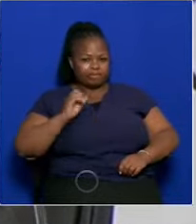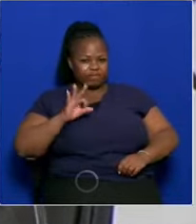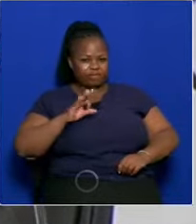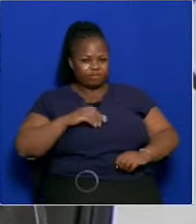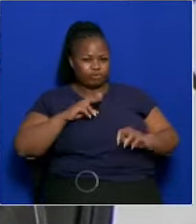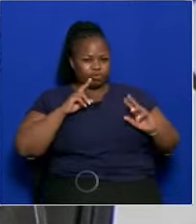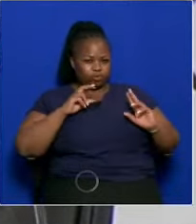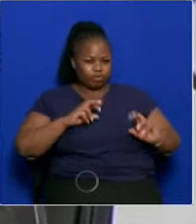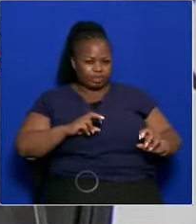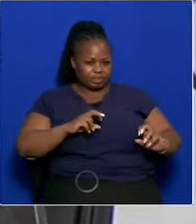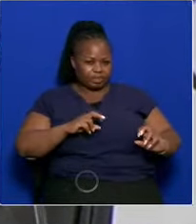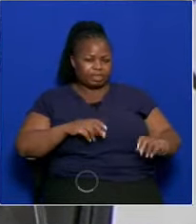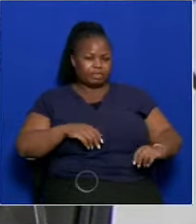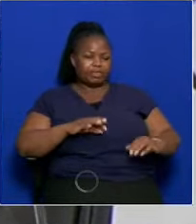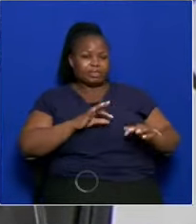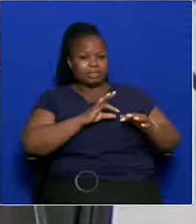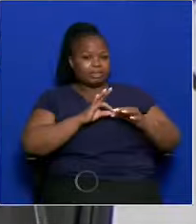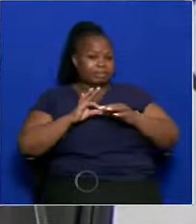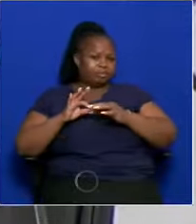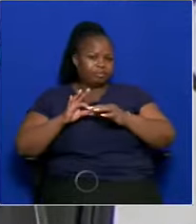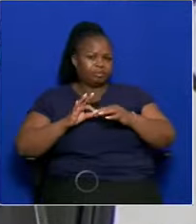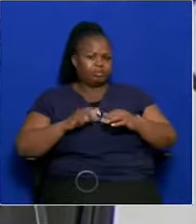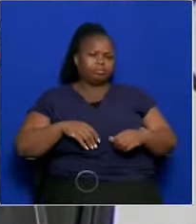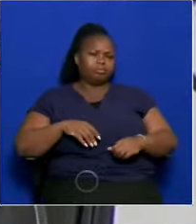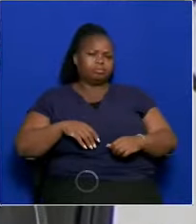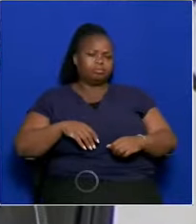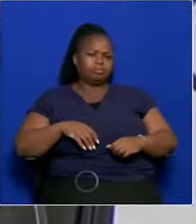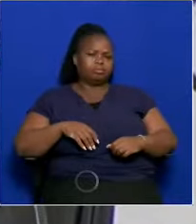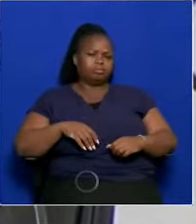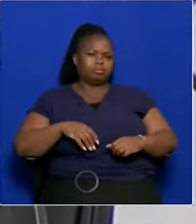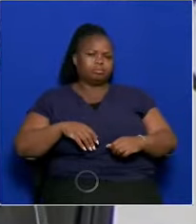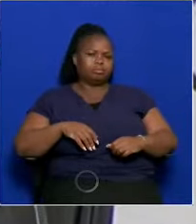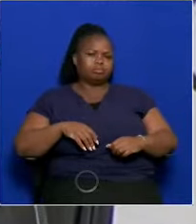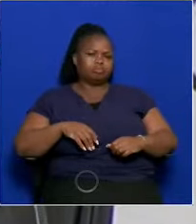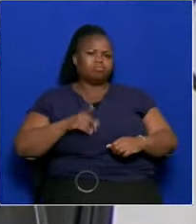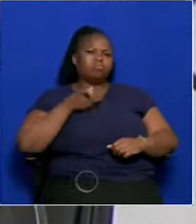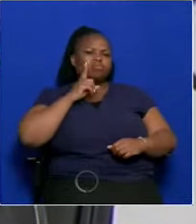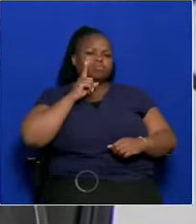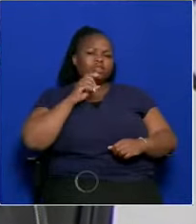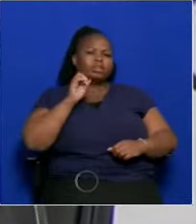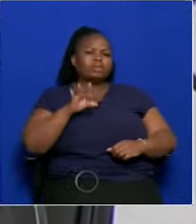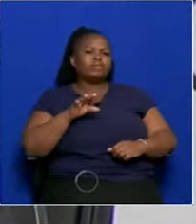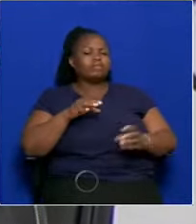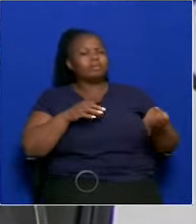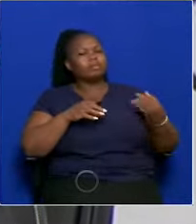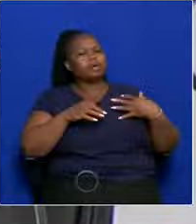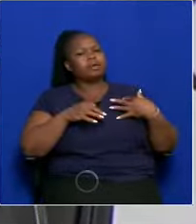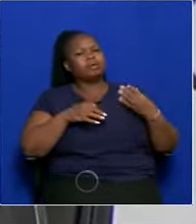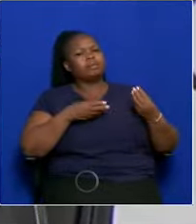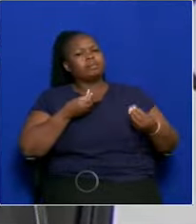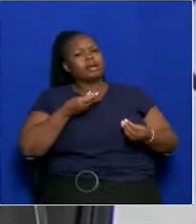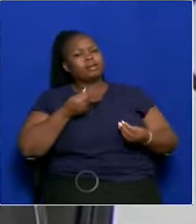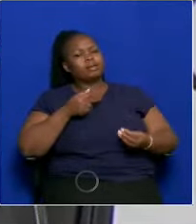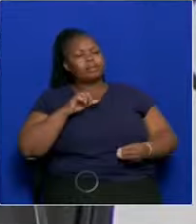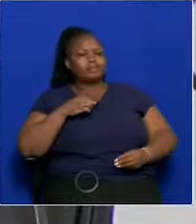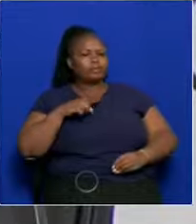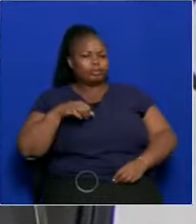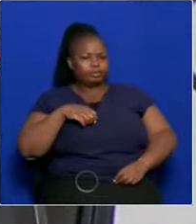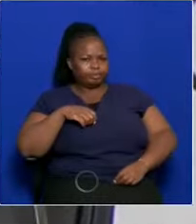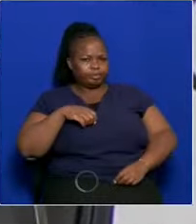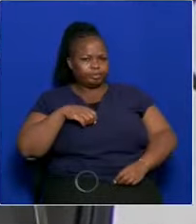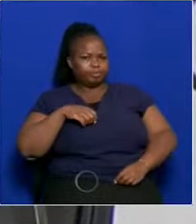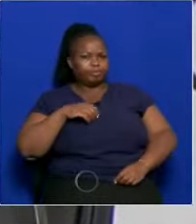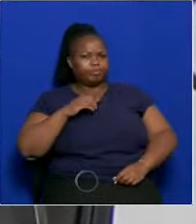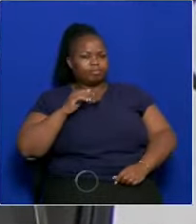be investigation into my relation with him to check if he gave me money or not. And then you do